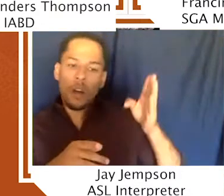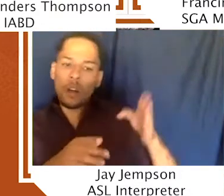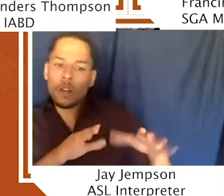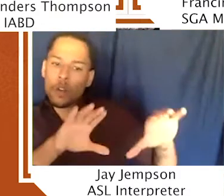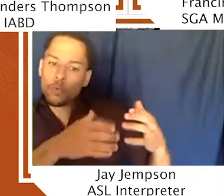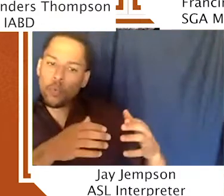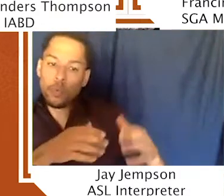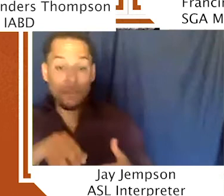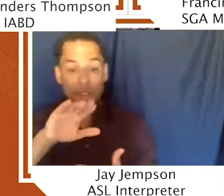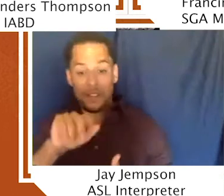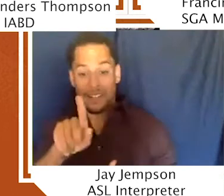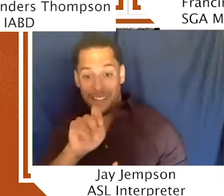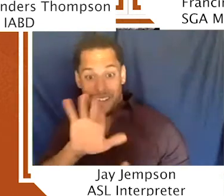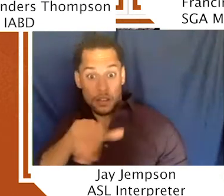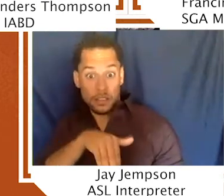That's strategic.